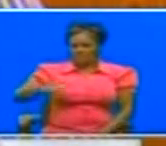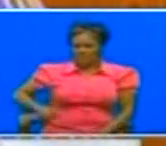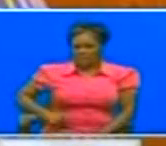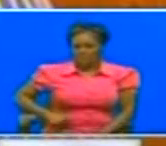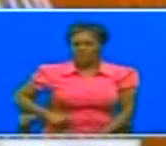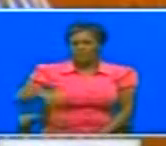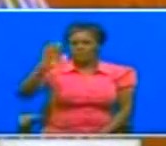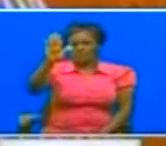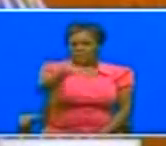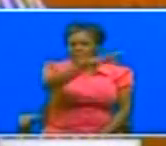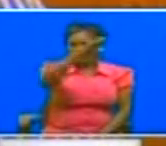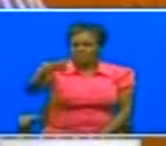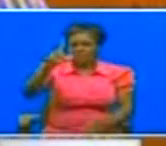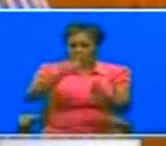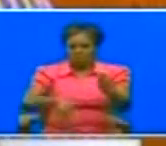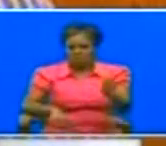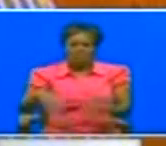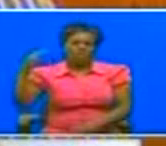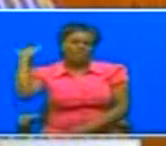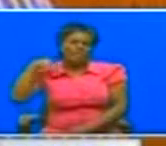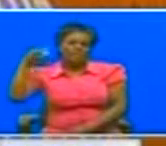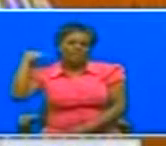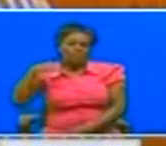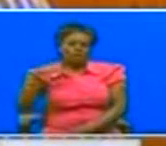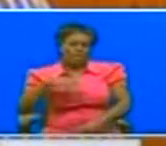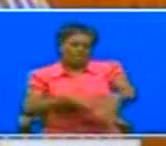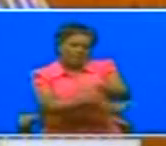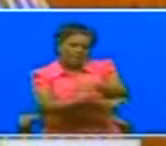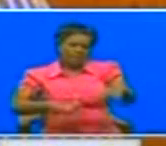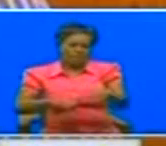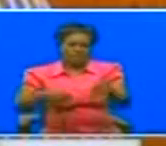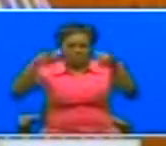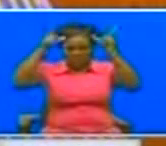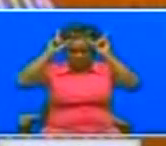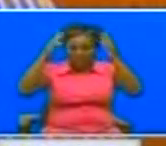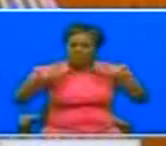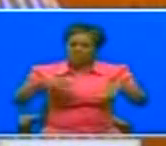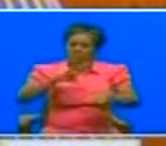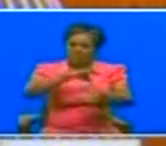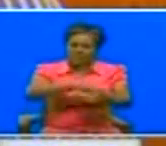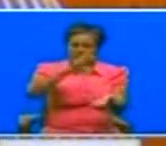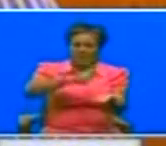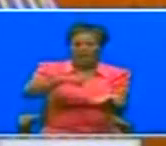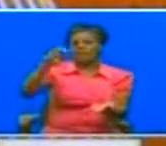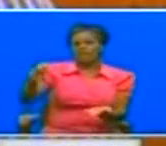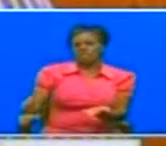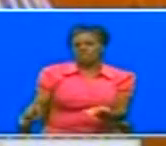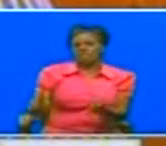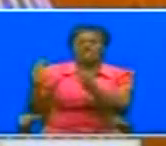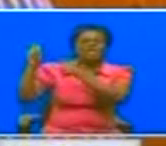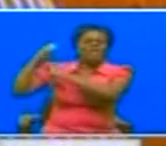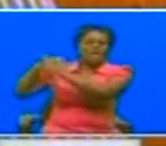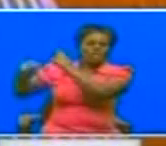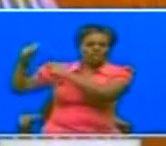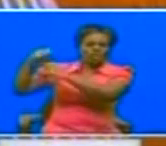to discuss, to criminalize cattle rustling, because people have taken advantage of what they call a cultural